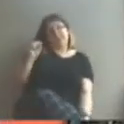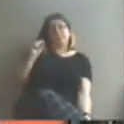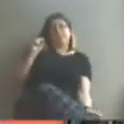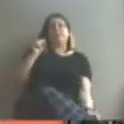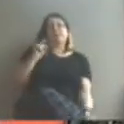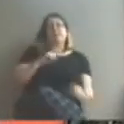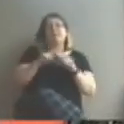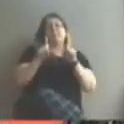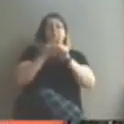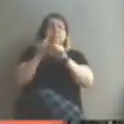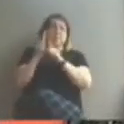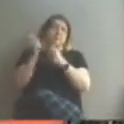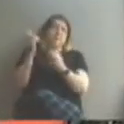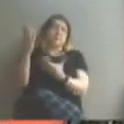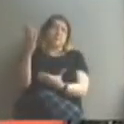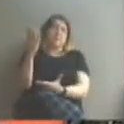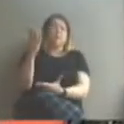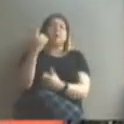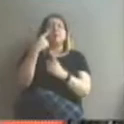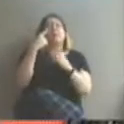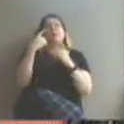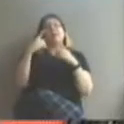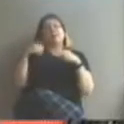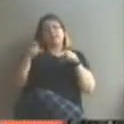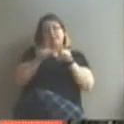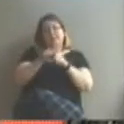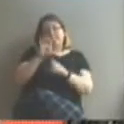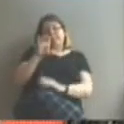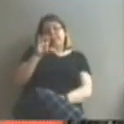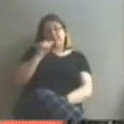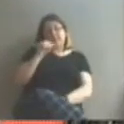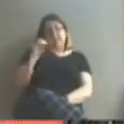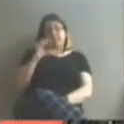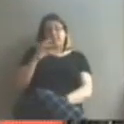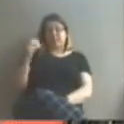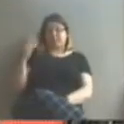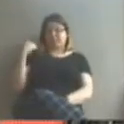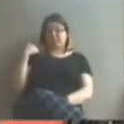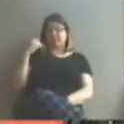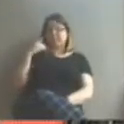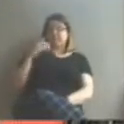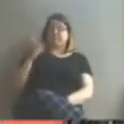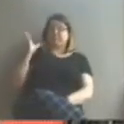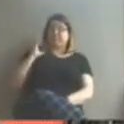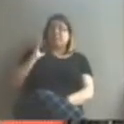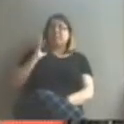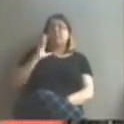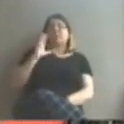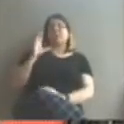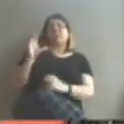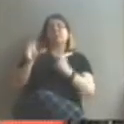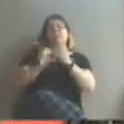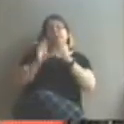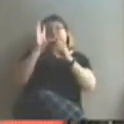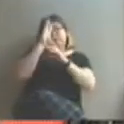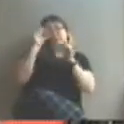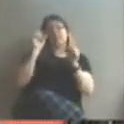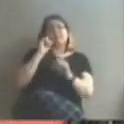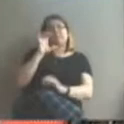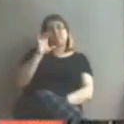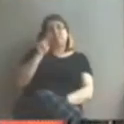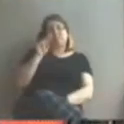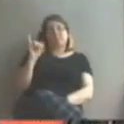the recommendation. As a standing CAO and a previous CAO and a former Assistant Superintendent for Curriculum and